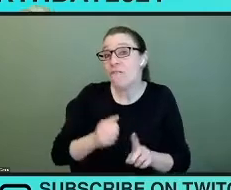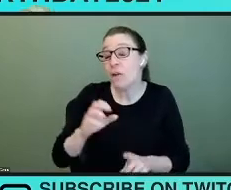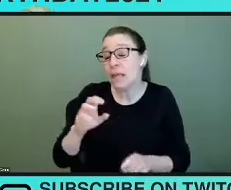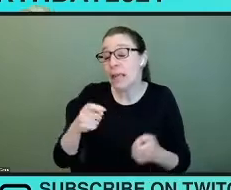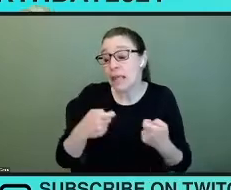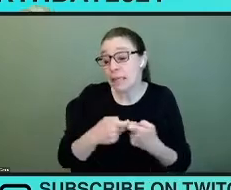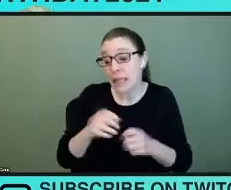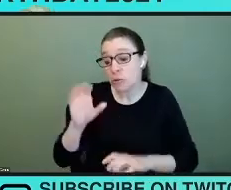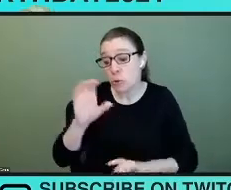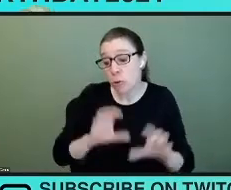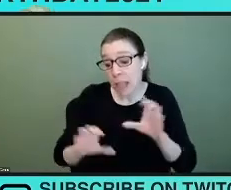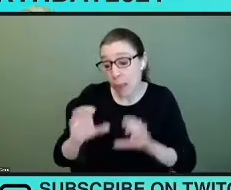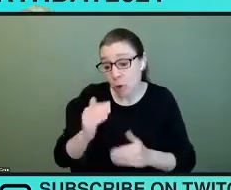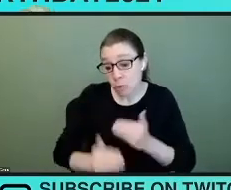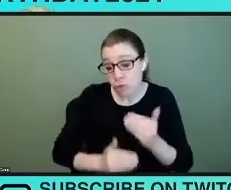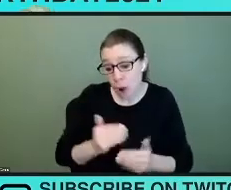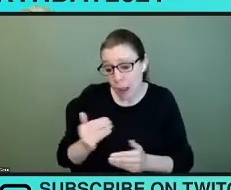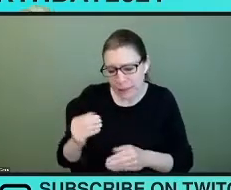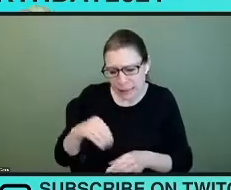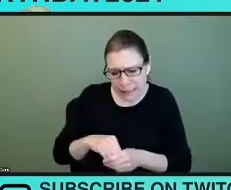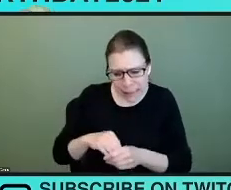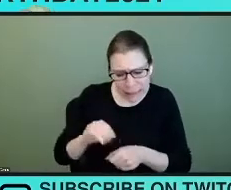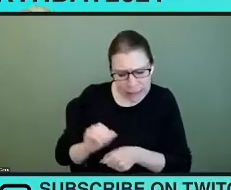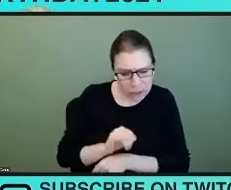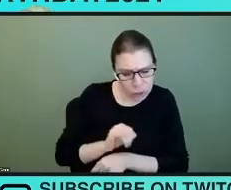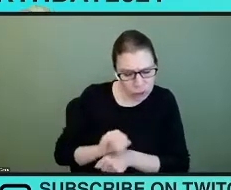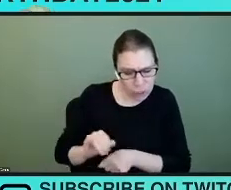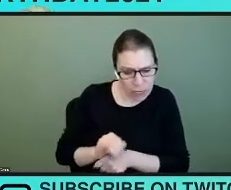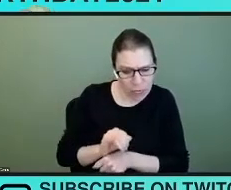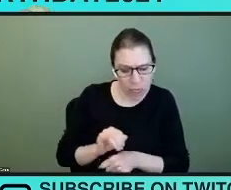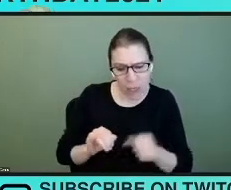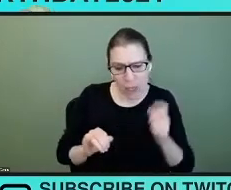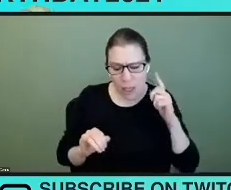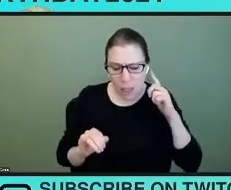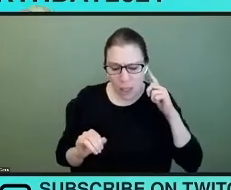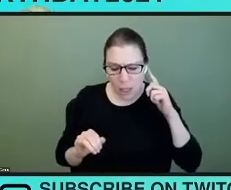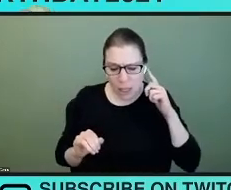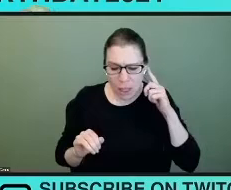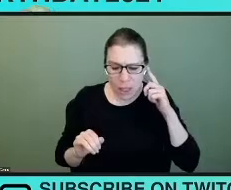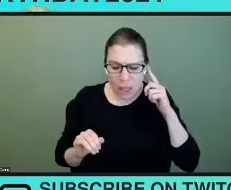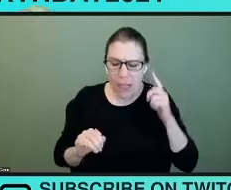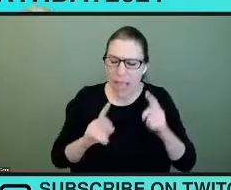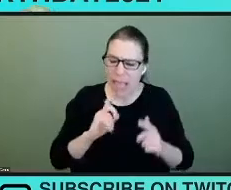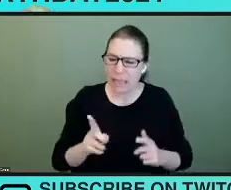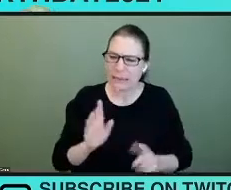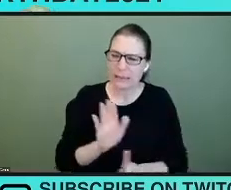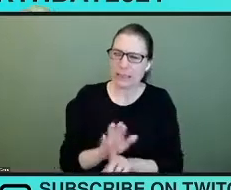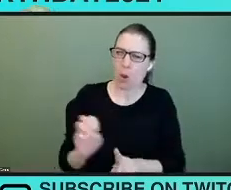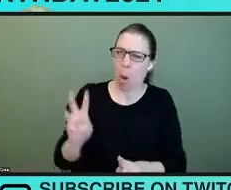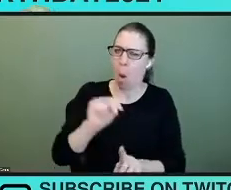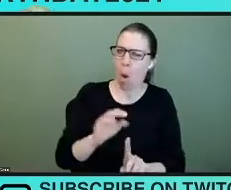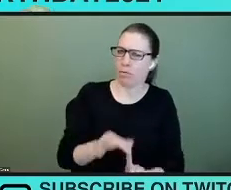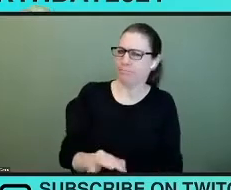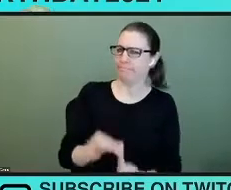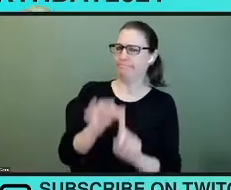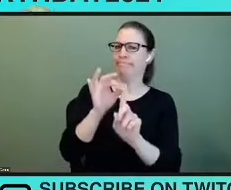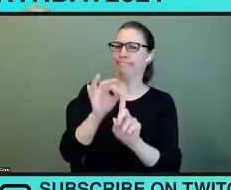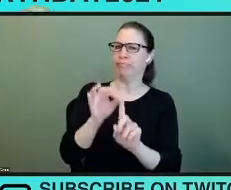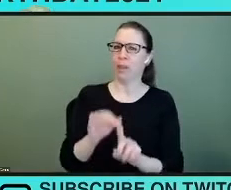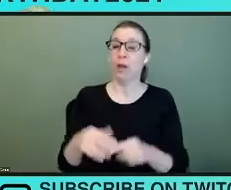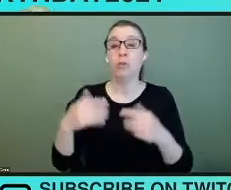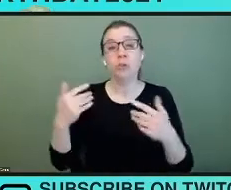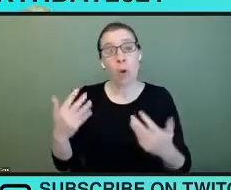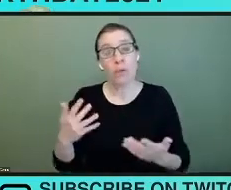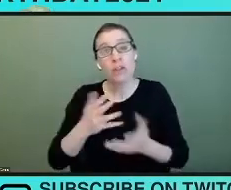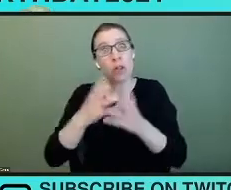industry, which are very few, it's an exception in and of itself. So there's a lot of R&D that goes into developing